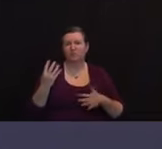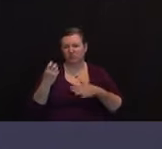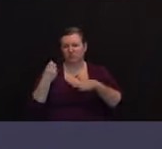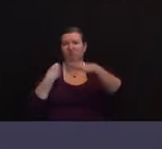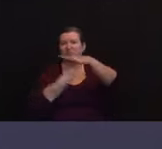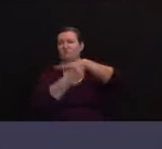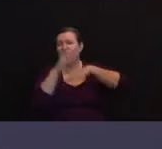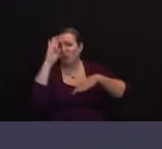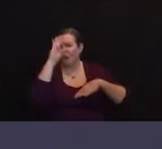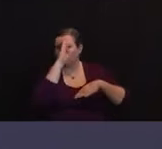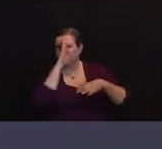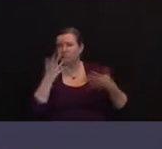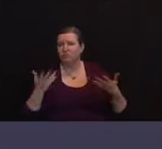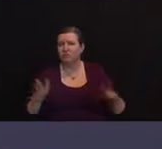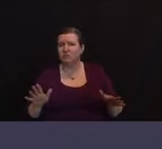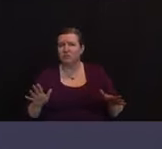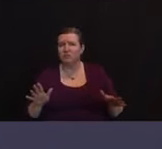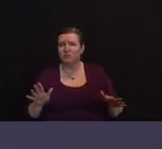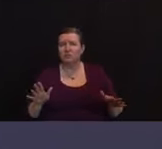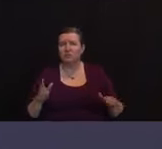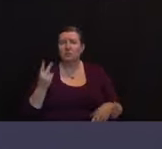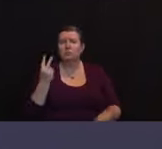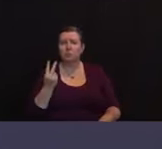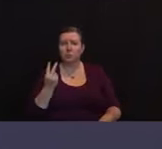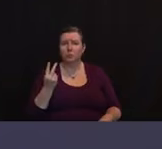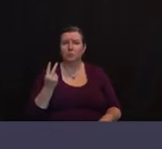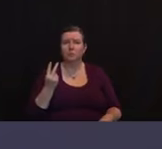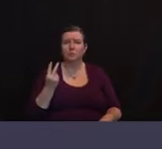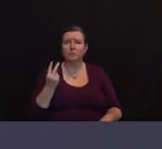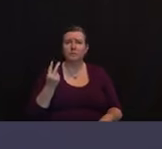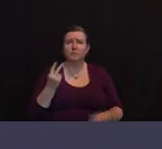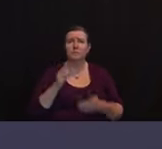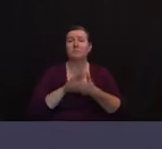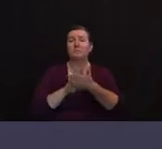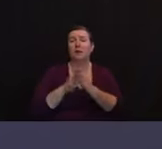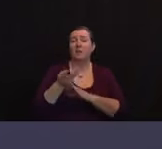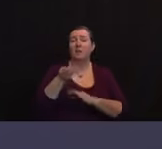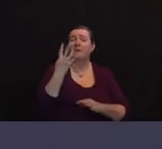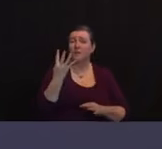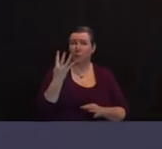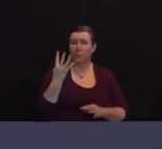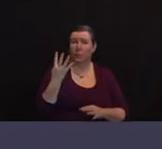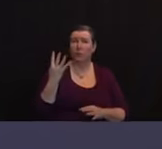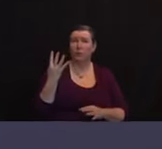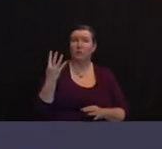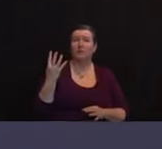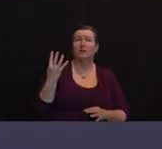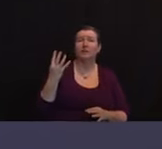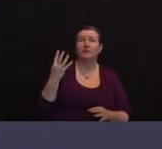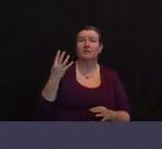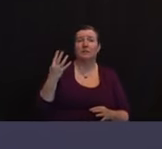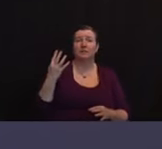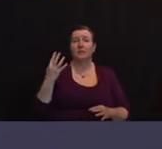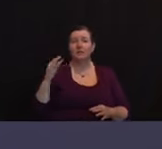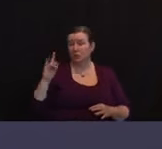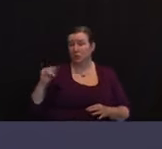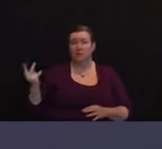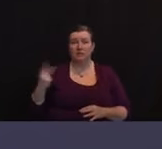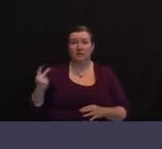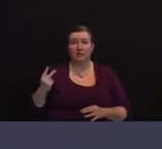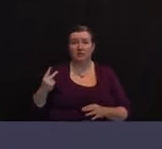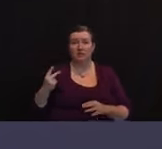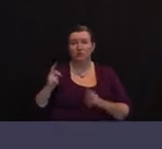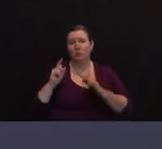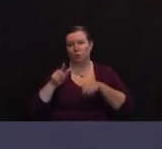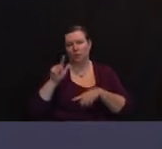There were 2 at that time. It's among other reasons, I think you'll find Judy and me in Lakewood sooner than later to get up close and